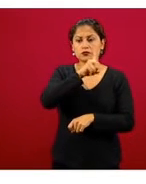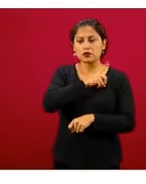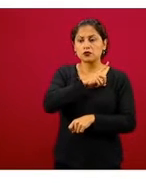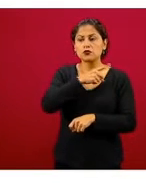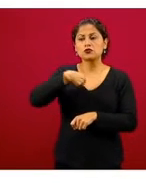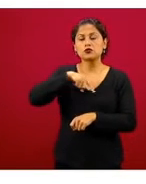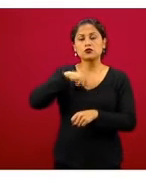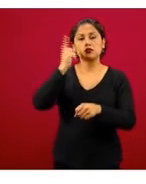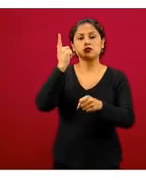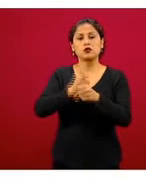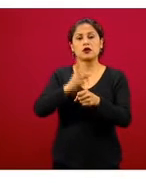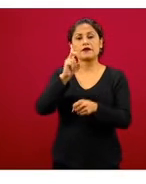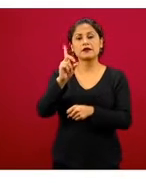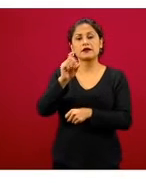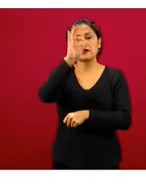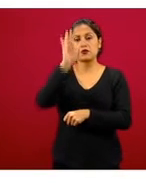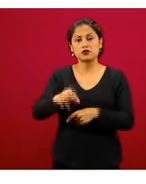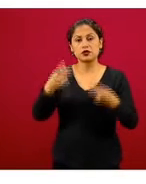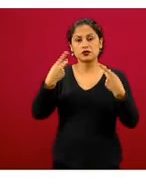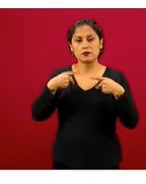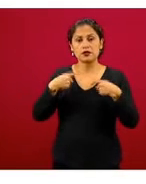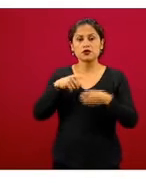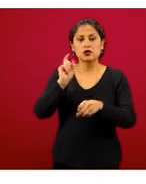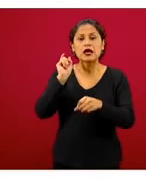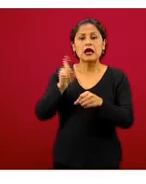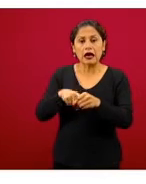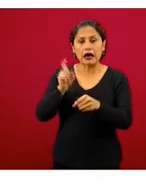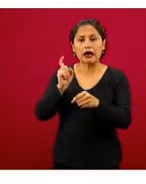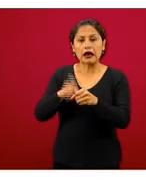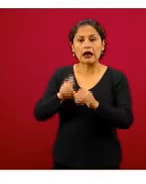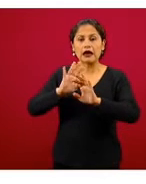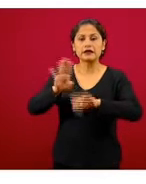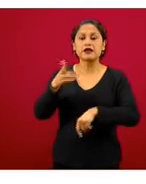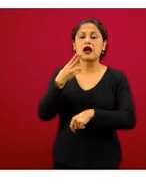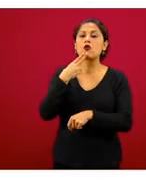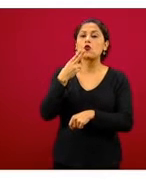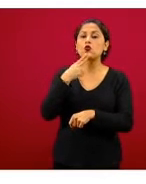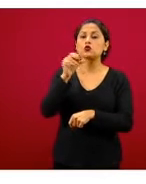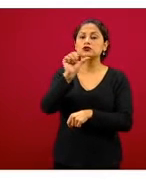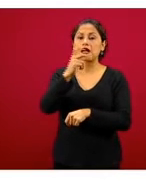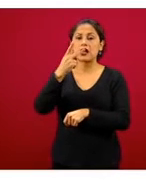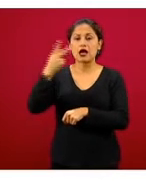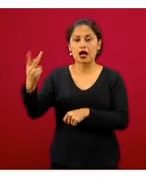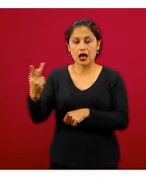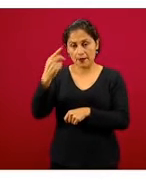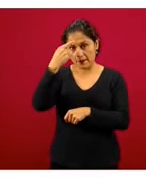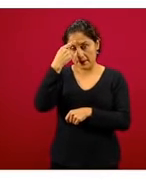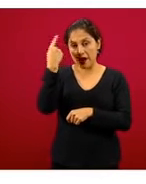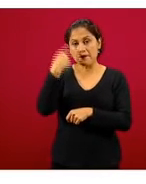we've seen how 30% of the people who have accessed this app